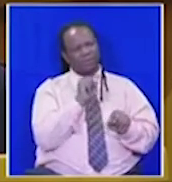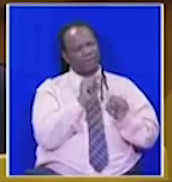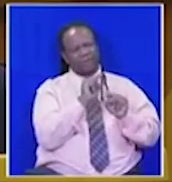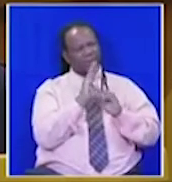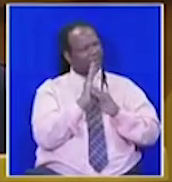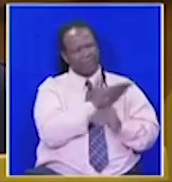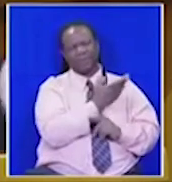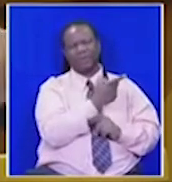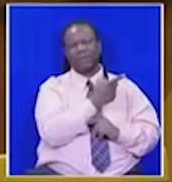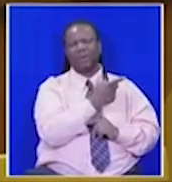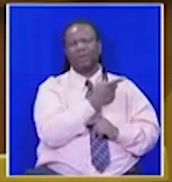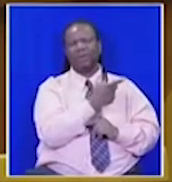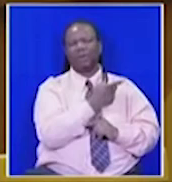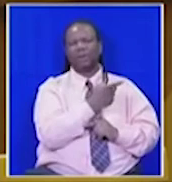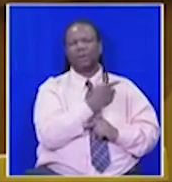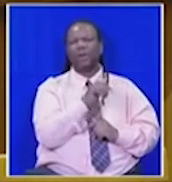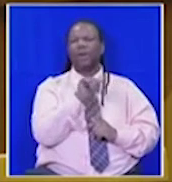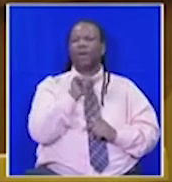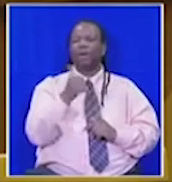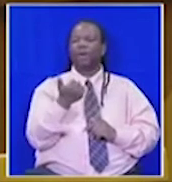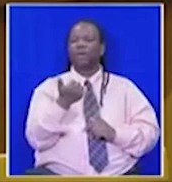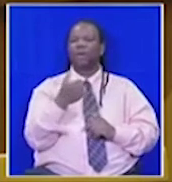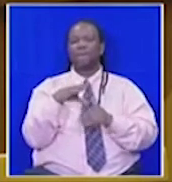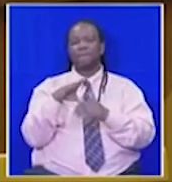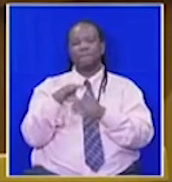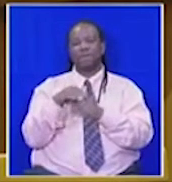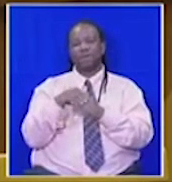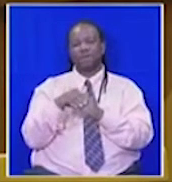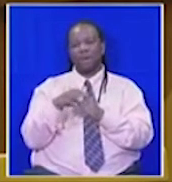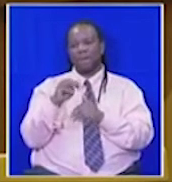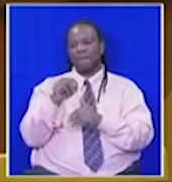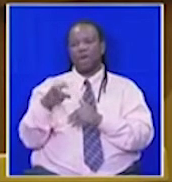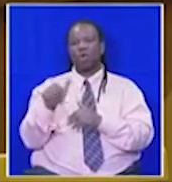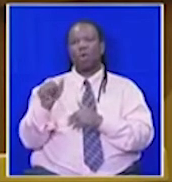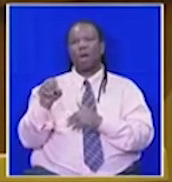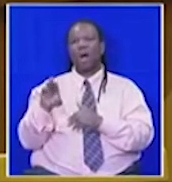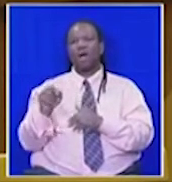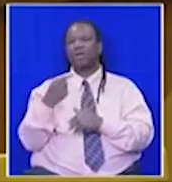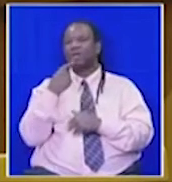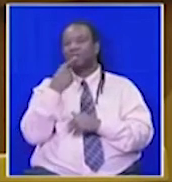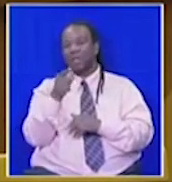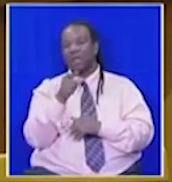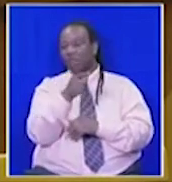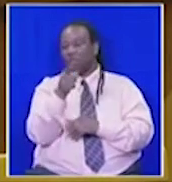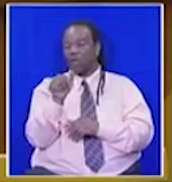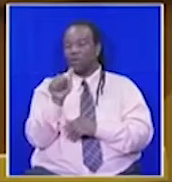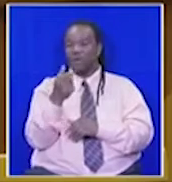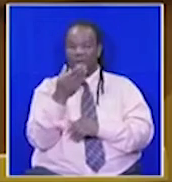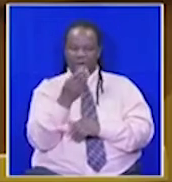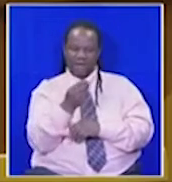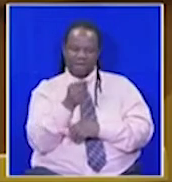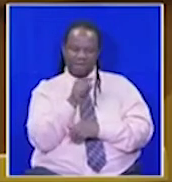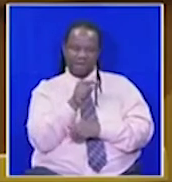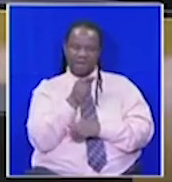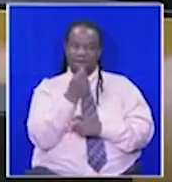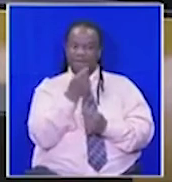It cannot be, as Minister Mashlobo is quoted as saying, that those who are having financial interest because of the old arrangement